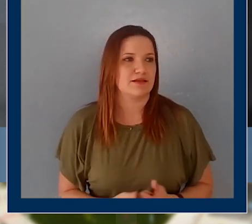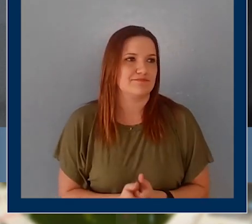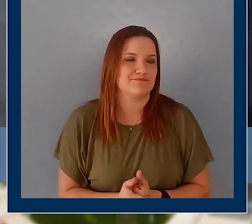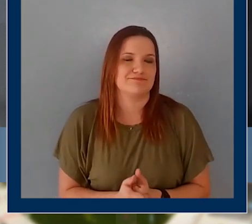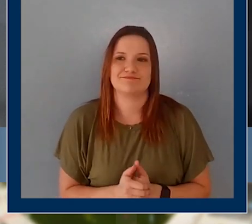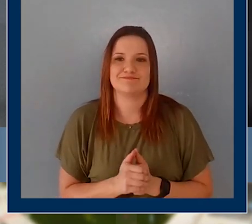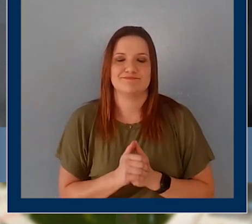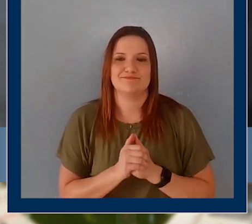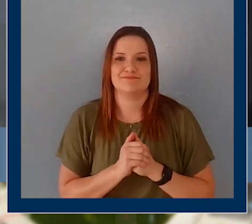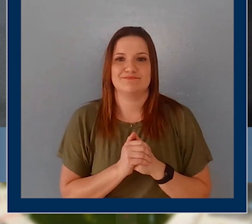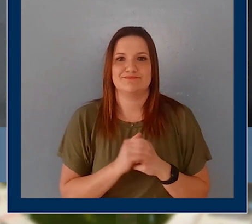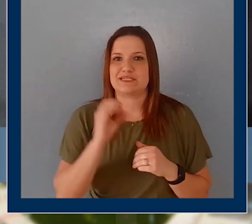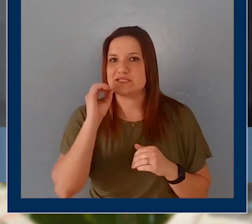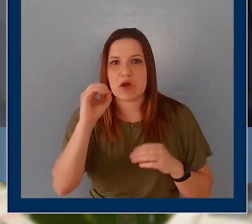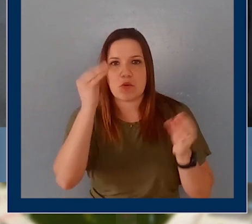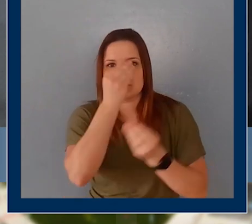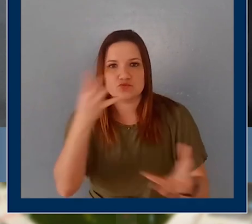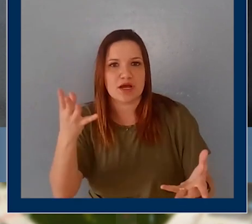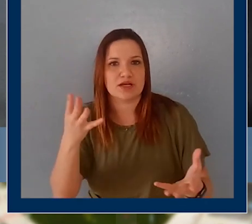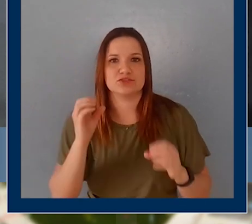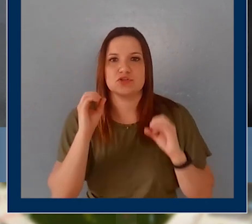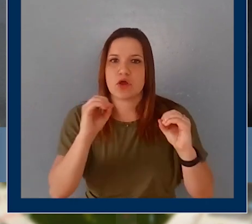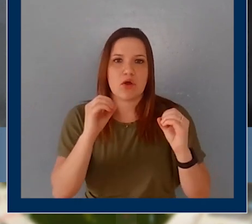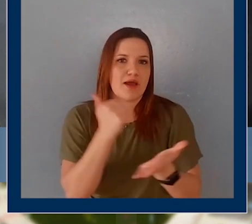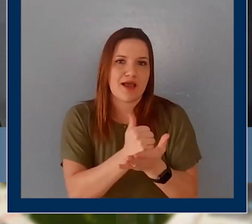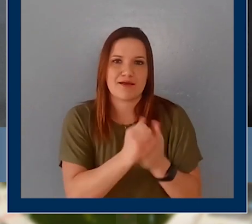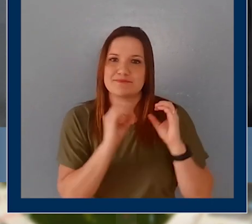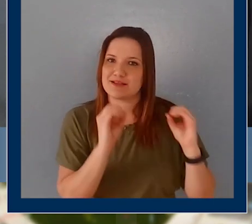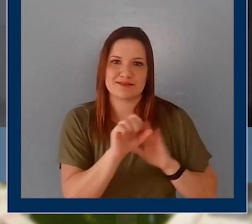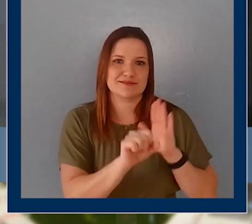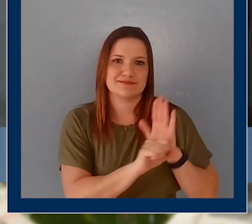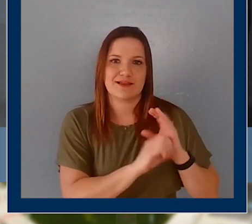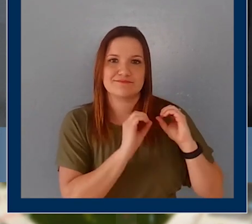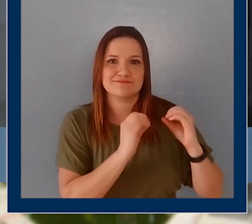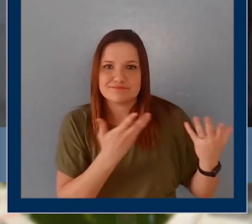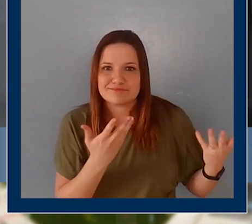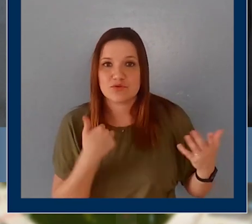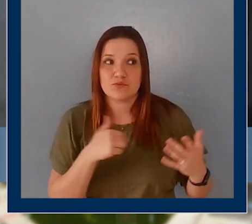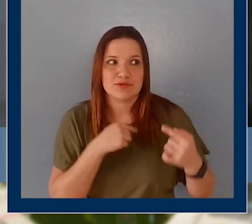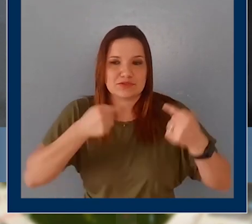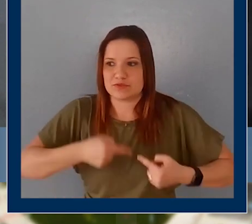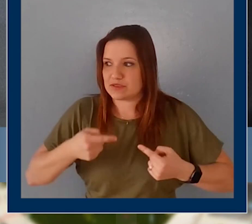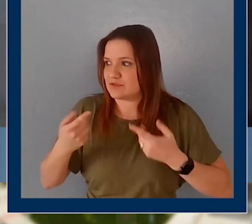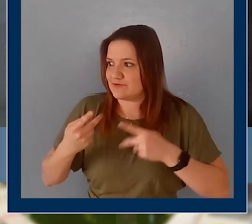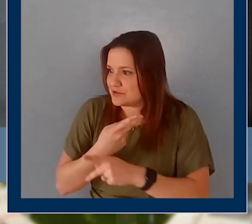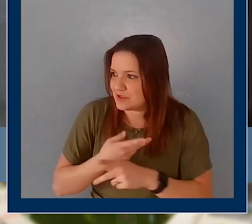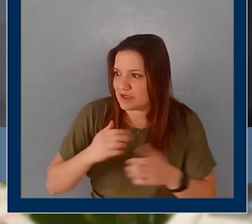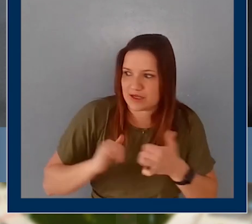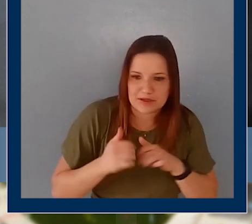those mistakes are happening. And I'm not being critical of the county. I mean, the state provided zero